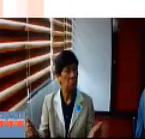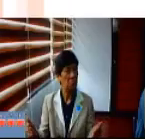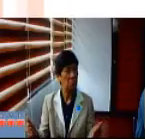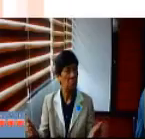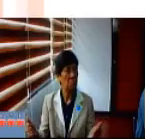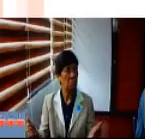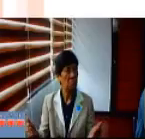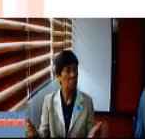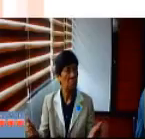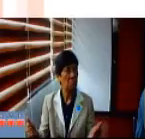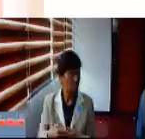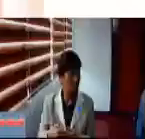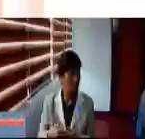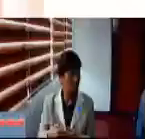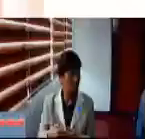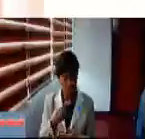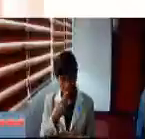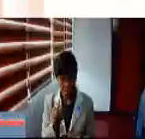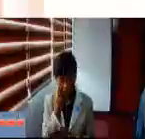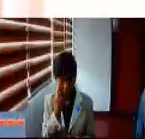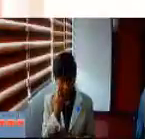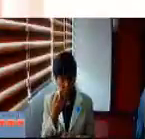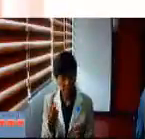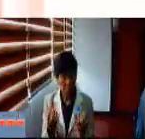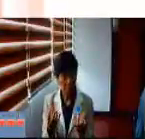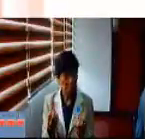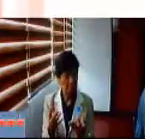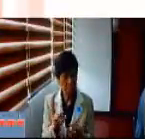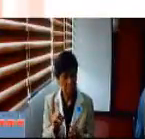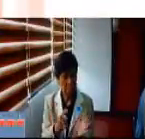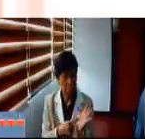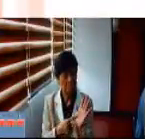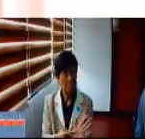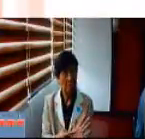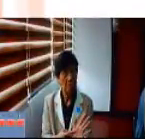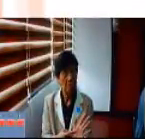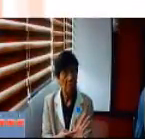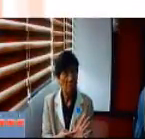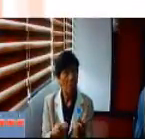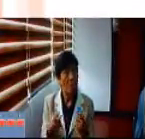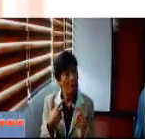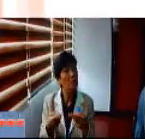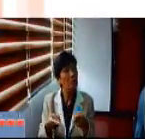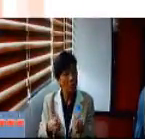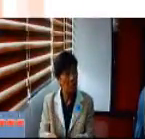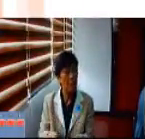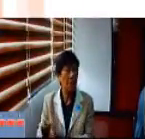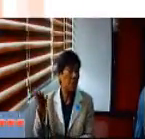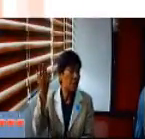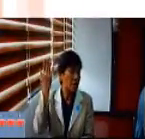next. Now, as I said, many of what I've shown actually have been happening before.